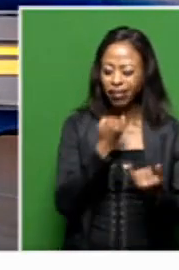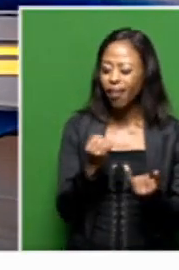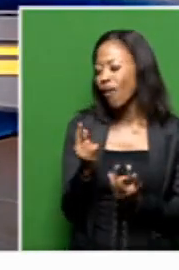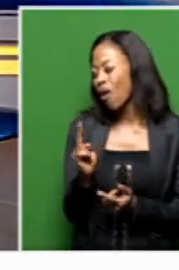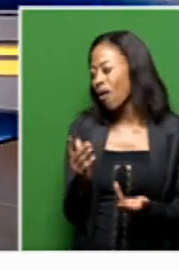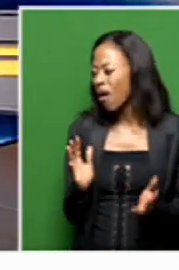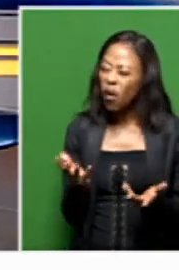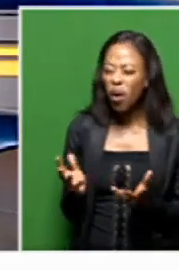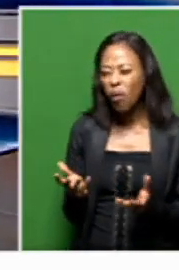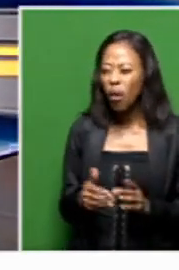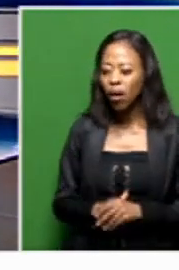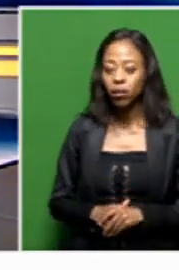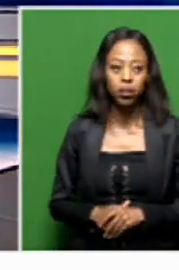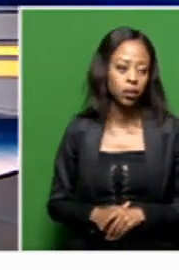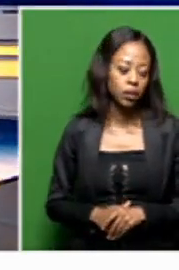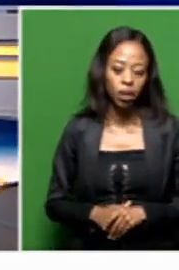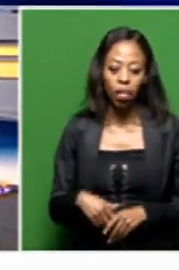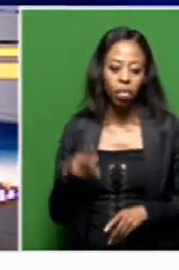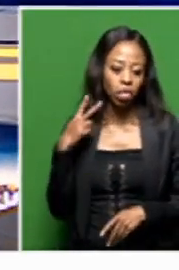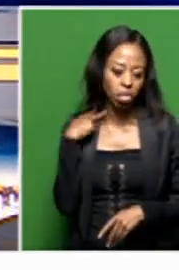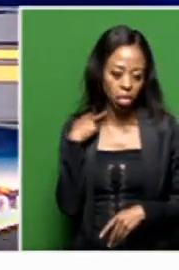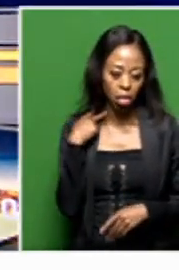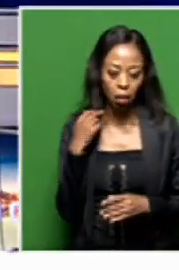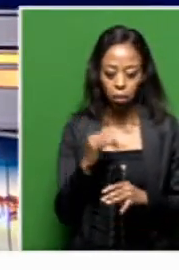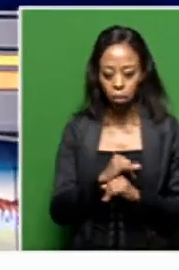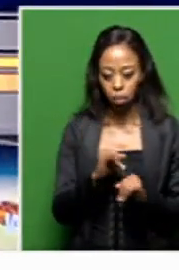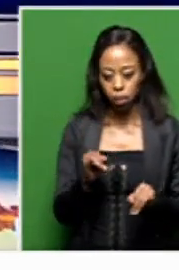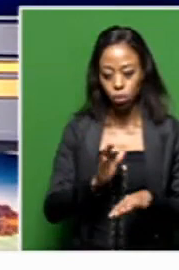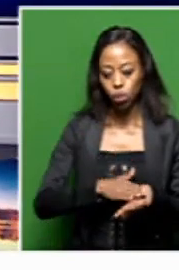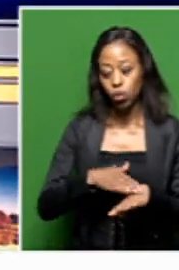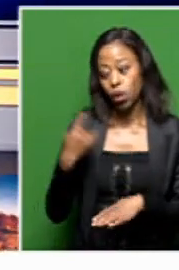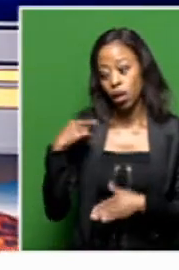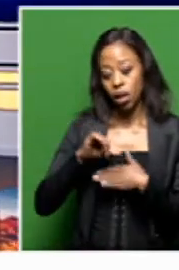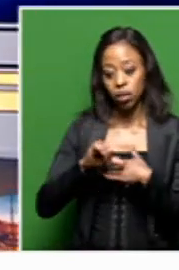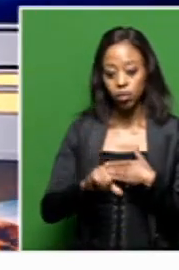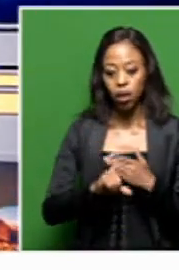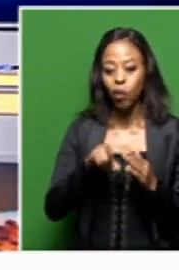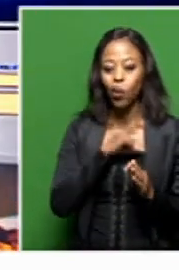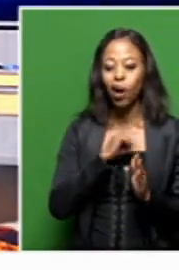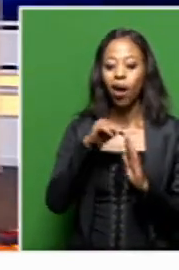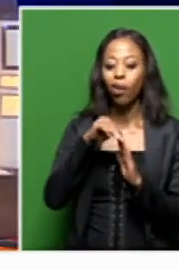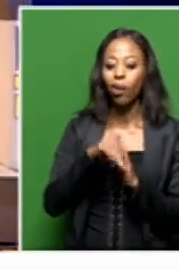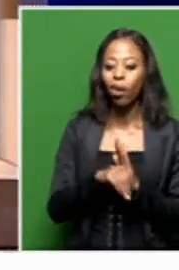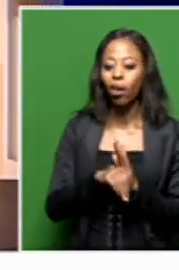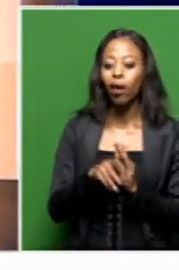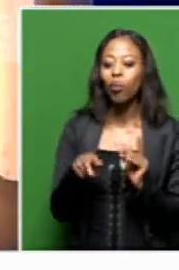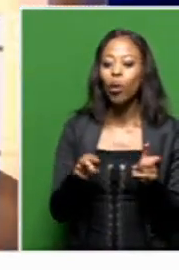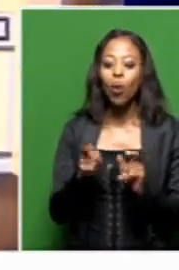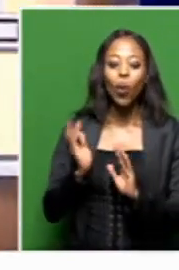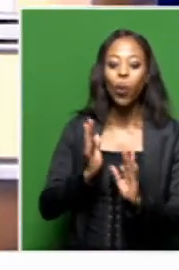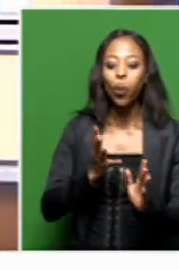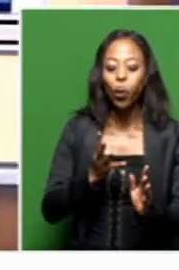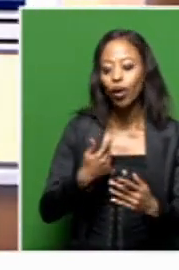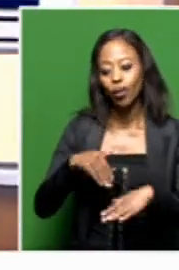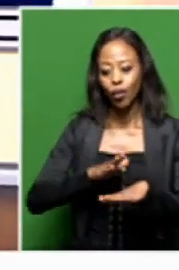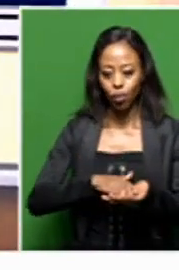Yeah, Sakina, it's been disappointing, especially the last month or so, where the numbers have reduced dramatically. And I saw yesterday was,